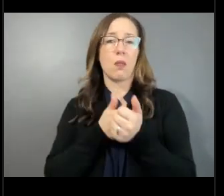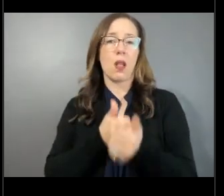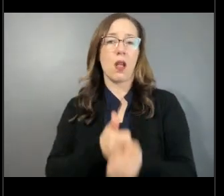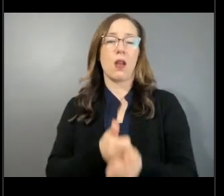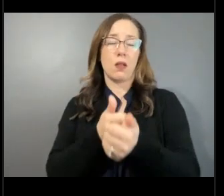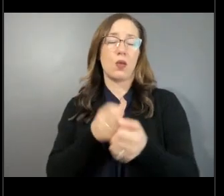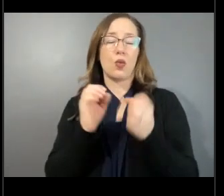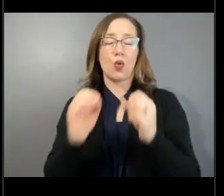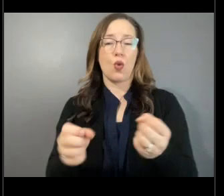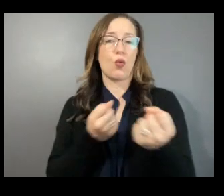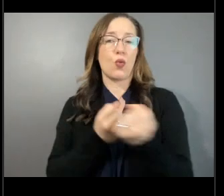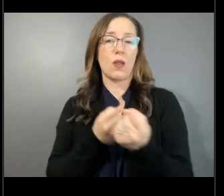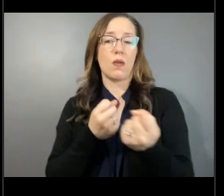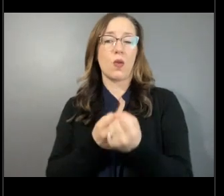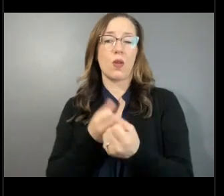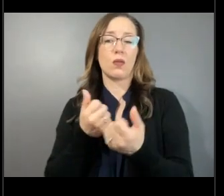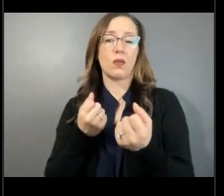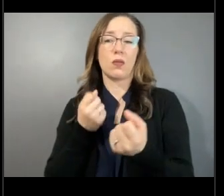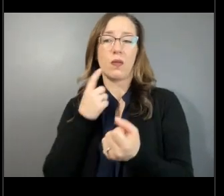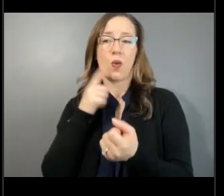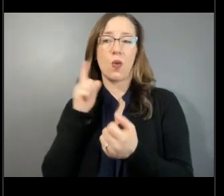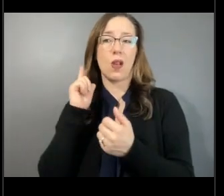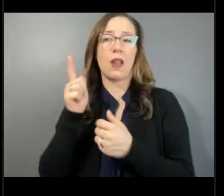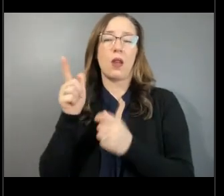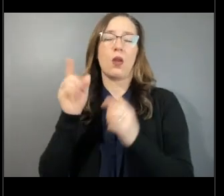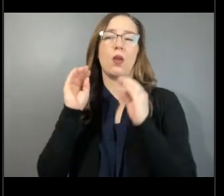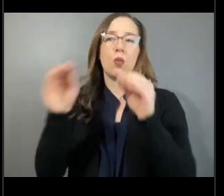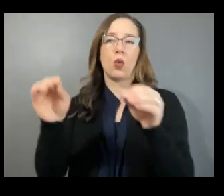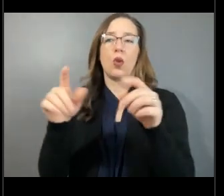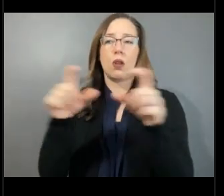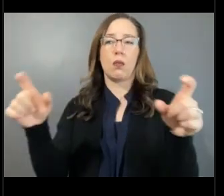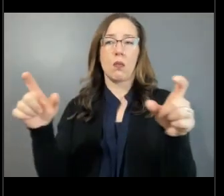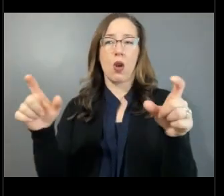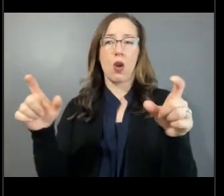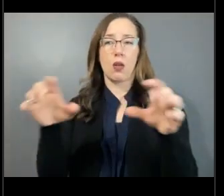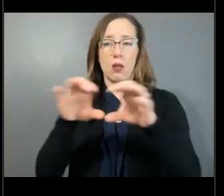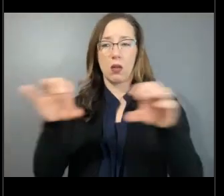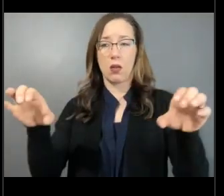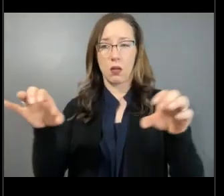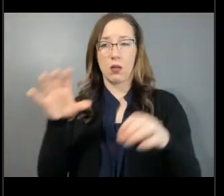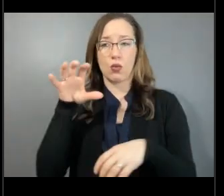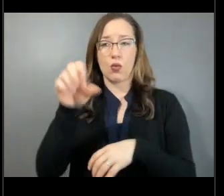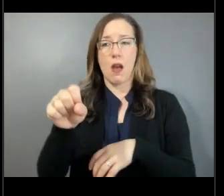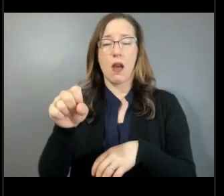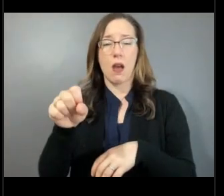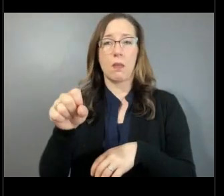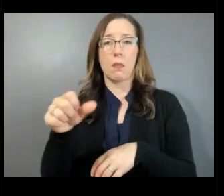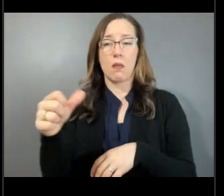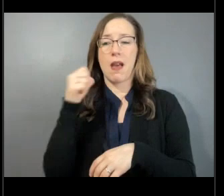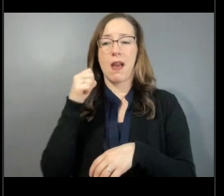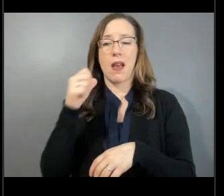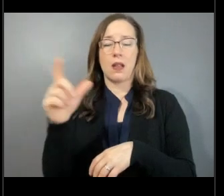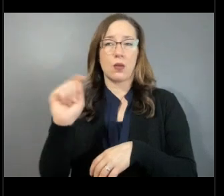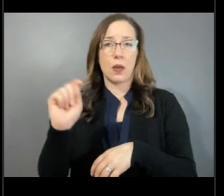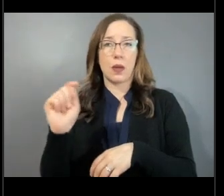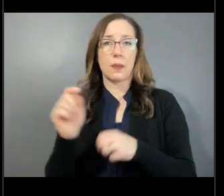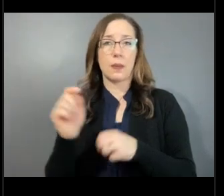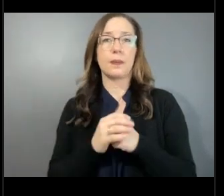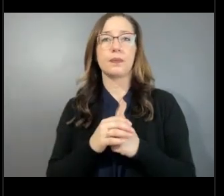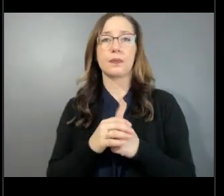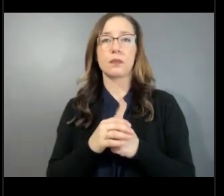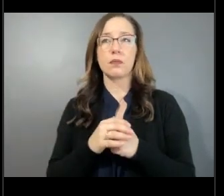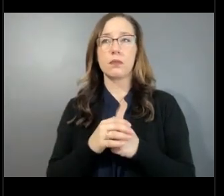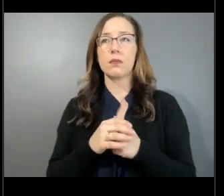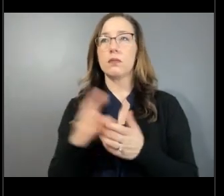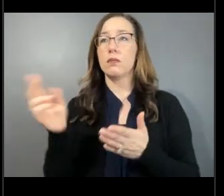reinforcing to support the later installation of a grab bar behind the toilet. The